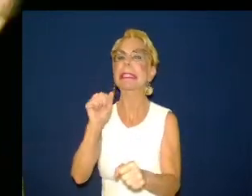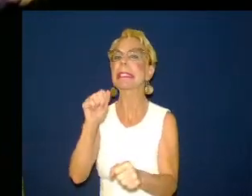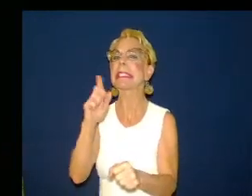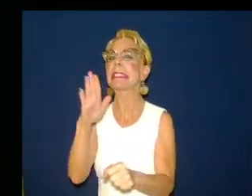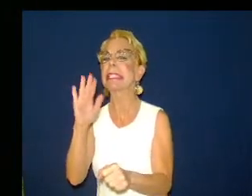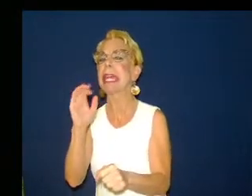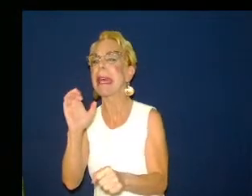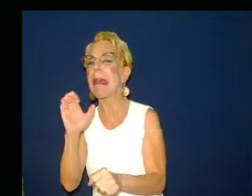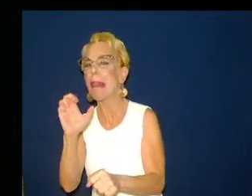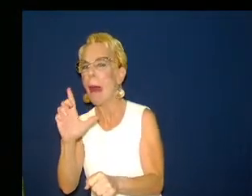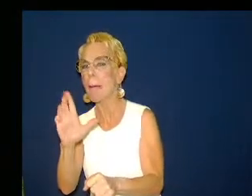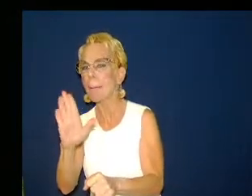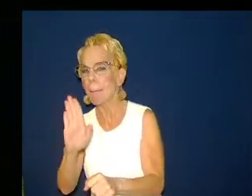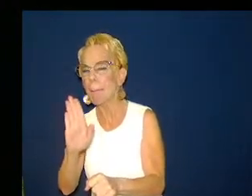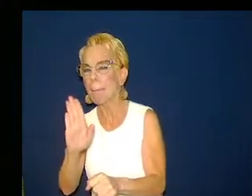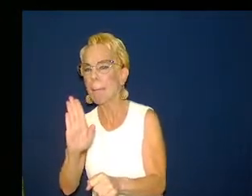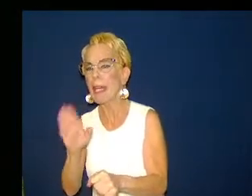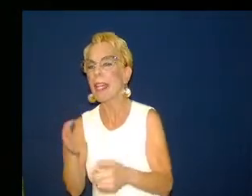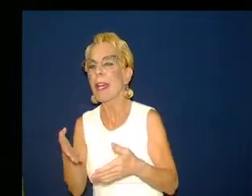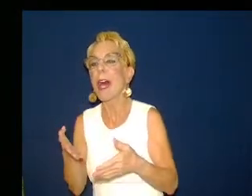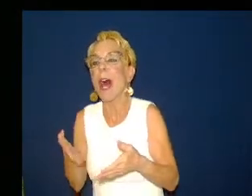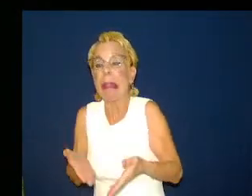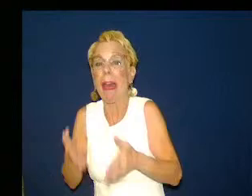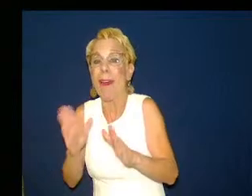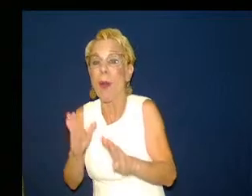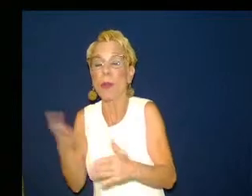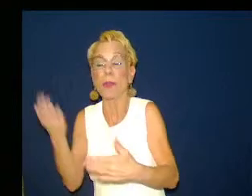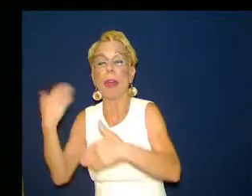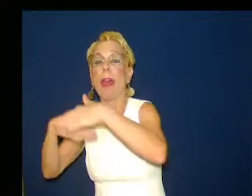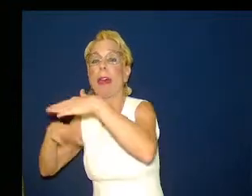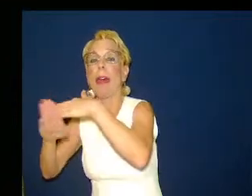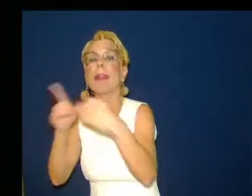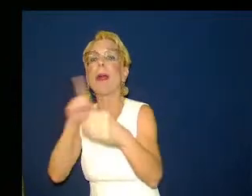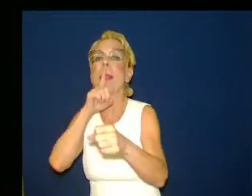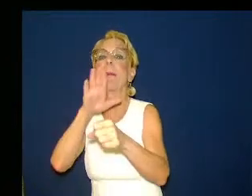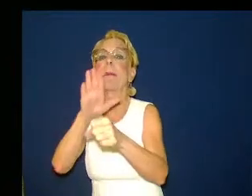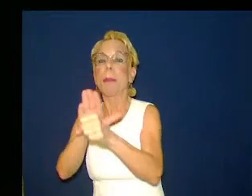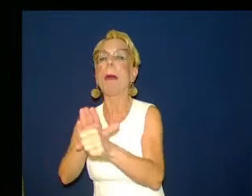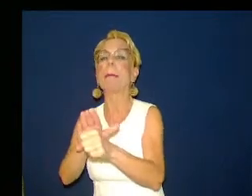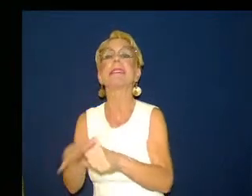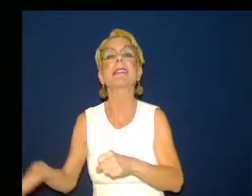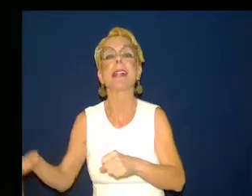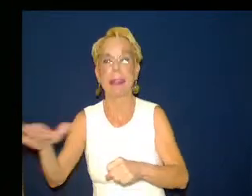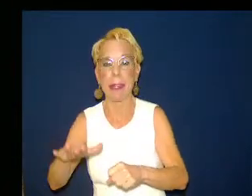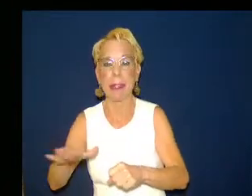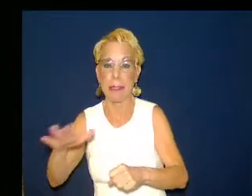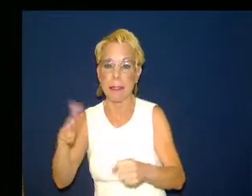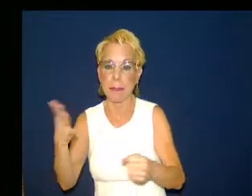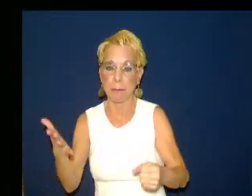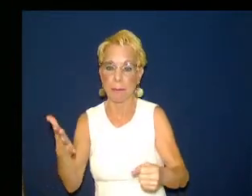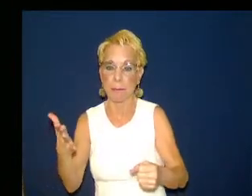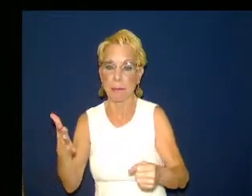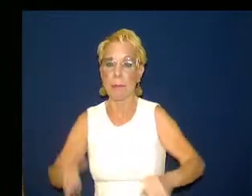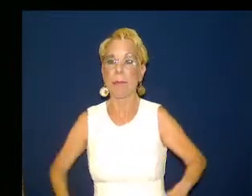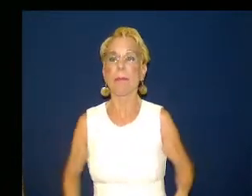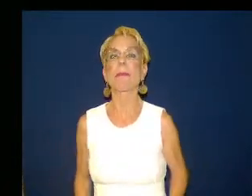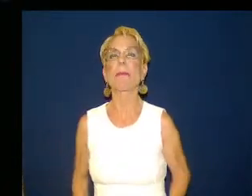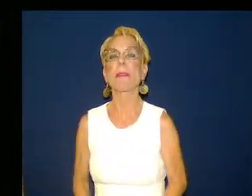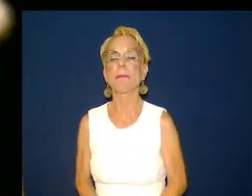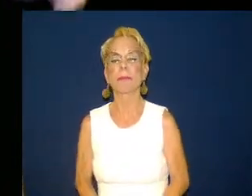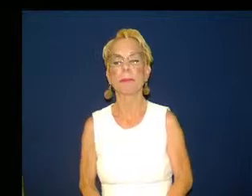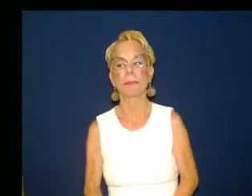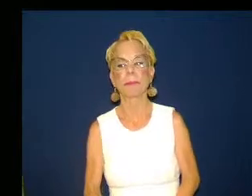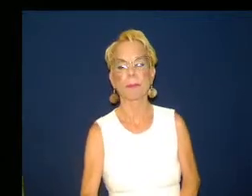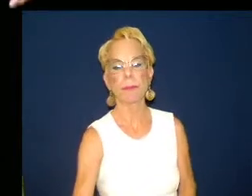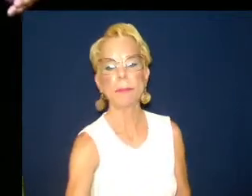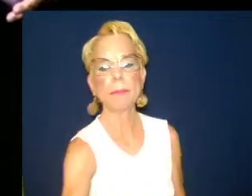bless it. This is where the rule of sowing and reaping takes hold. We reap